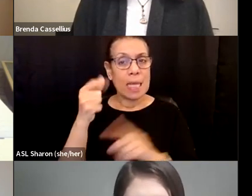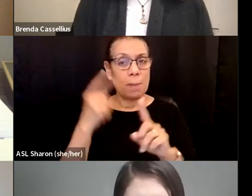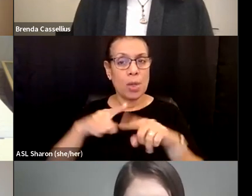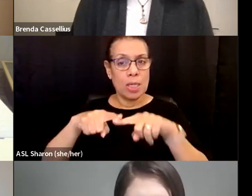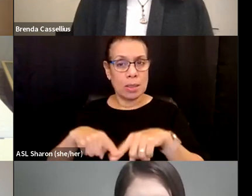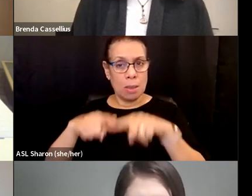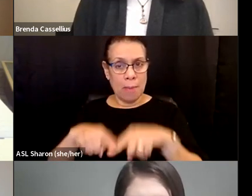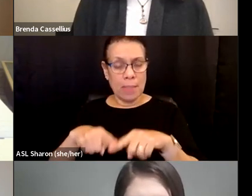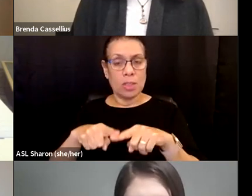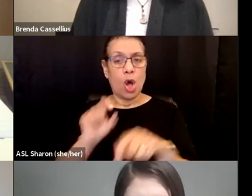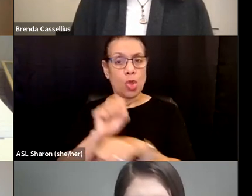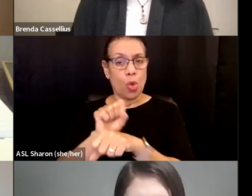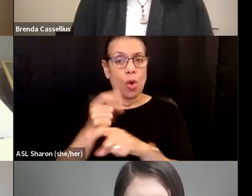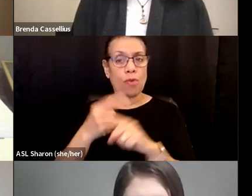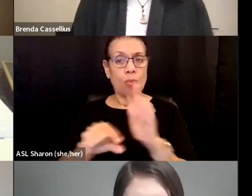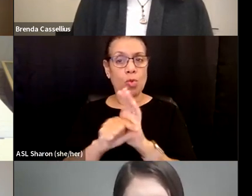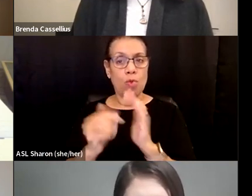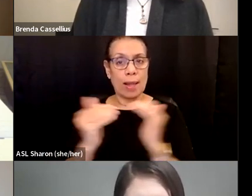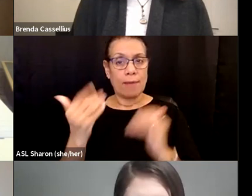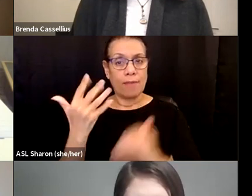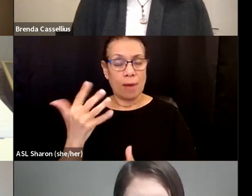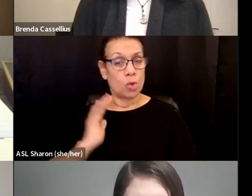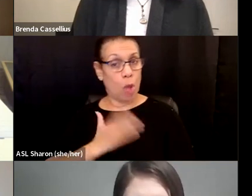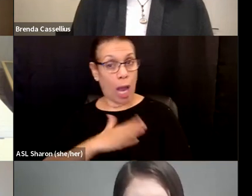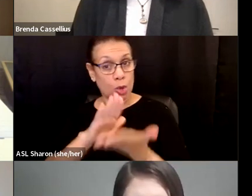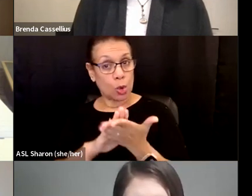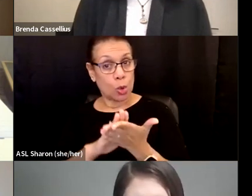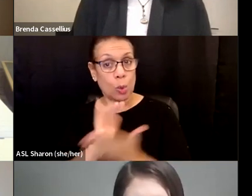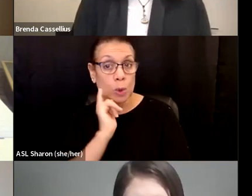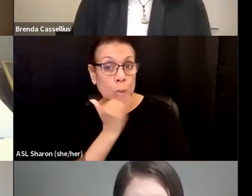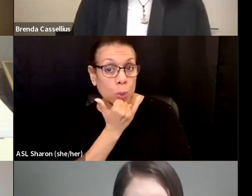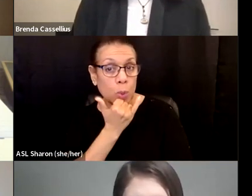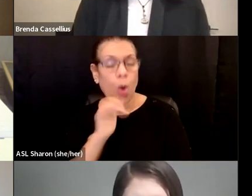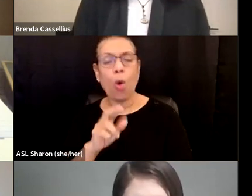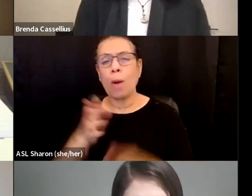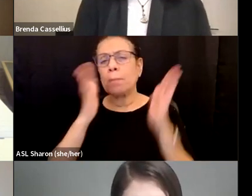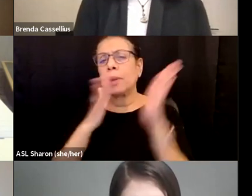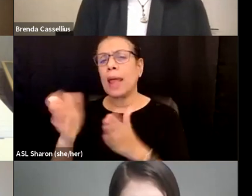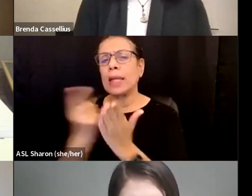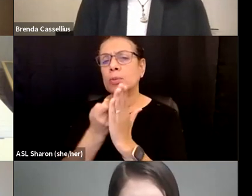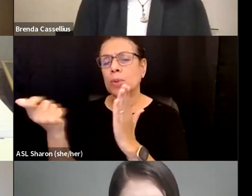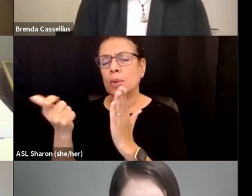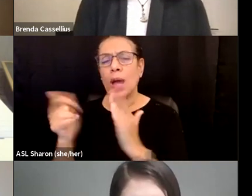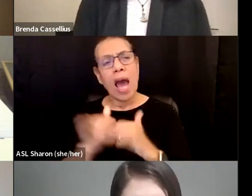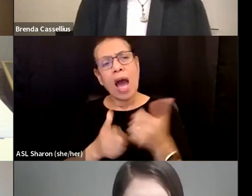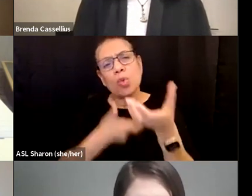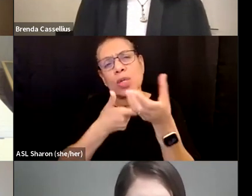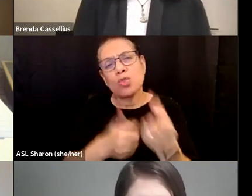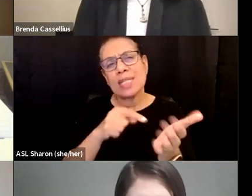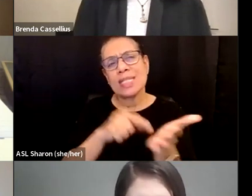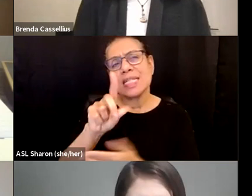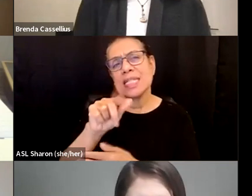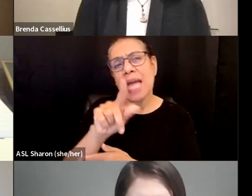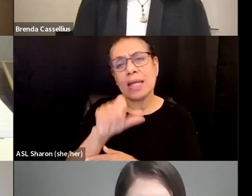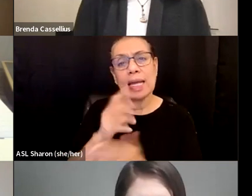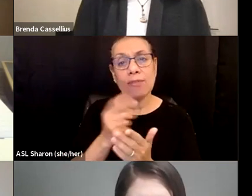attended grade five were our schools accidentally or intentionally excluded how can we trust their data when entire schools are omitted